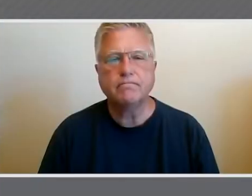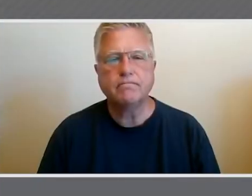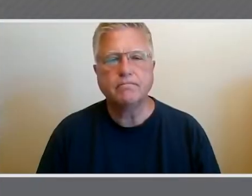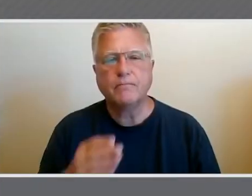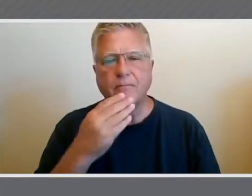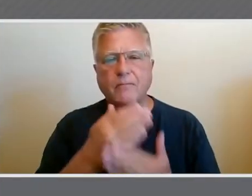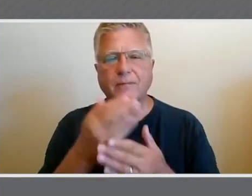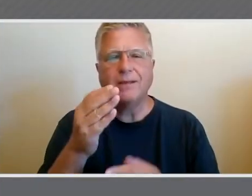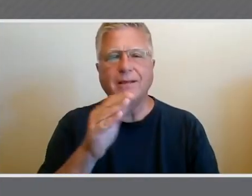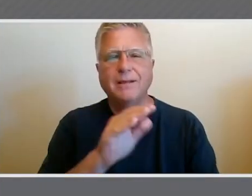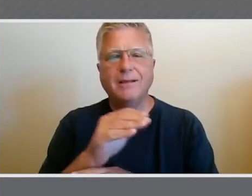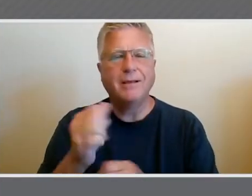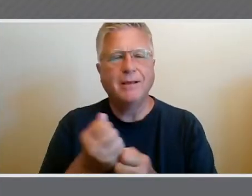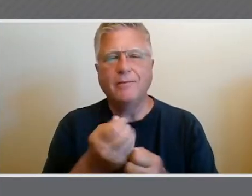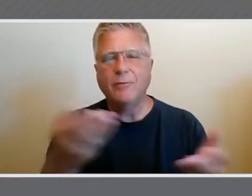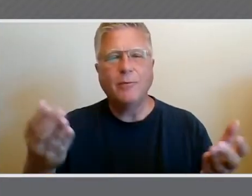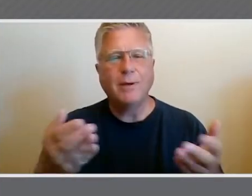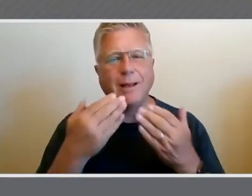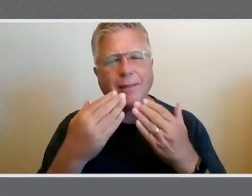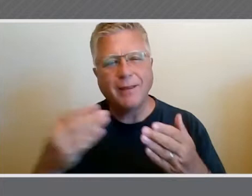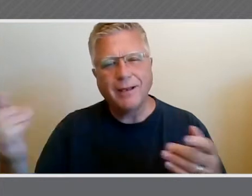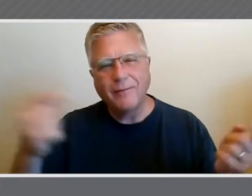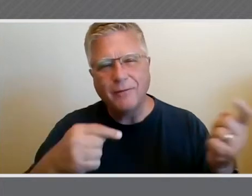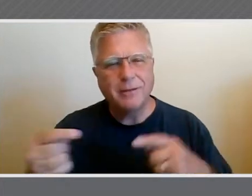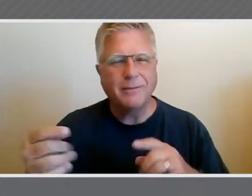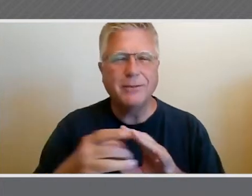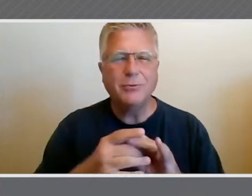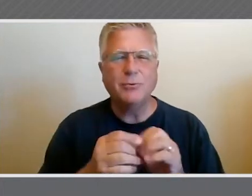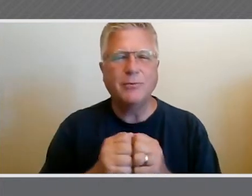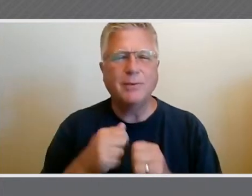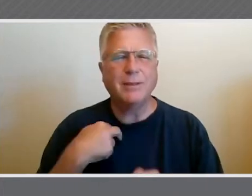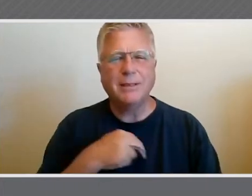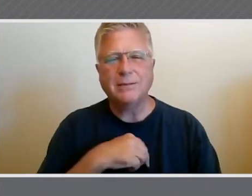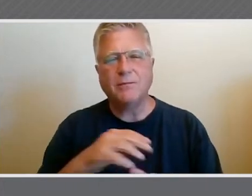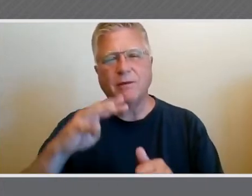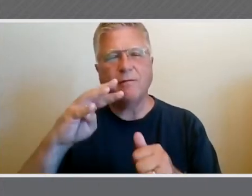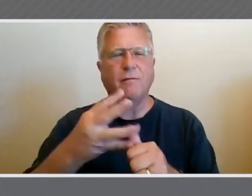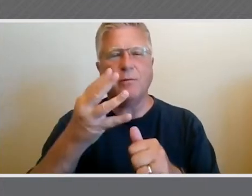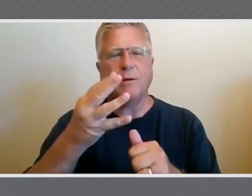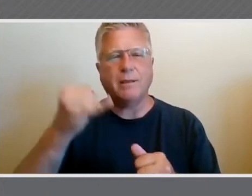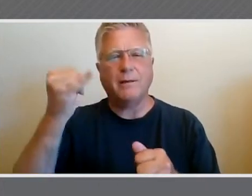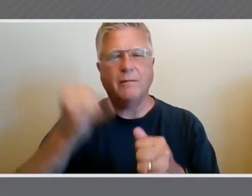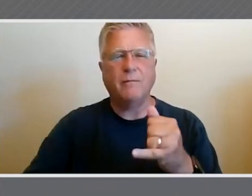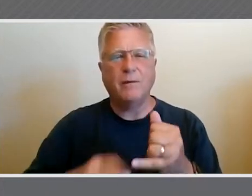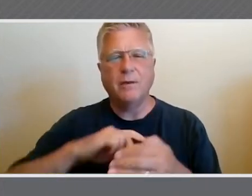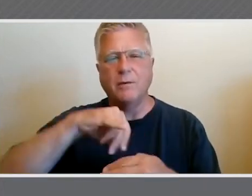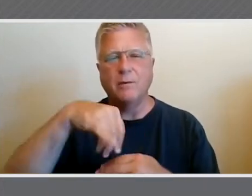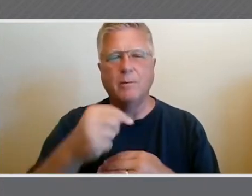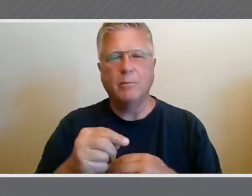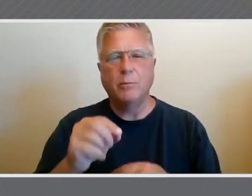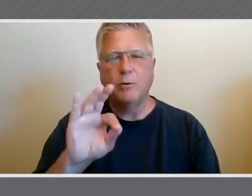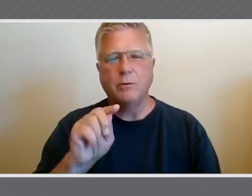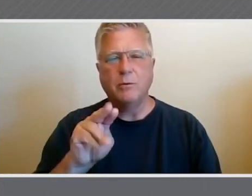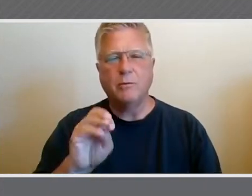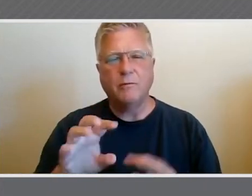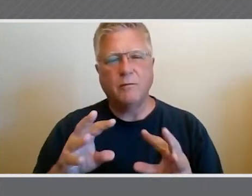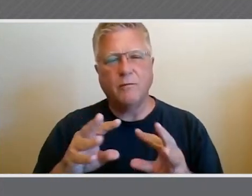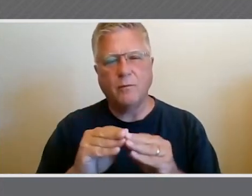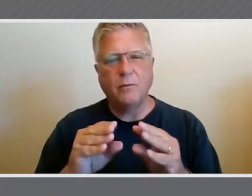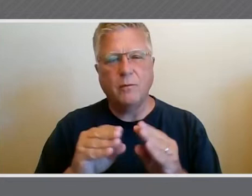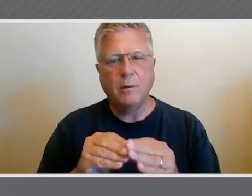Good evening, everyone, and thank you for joining us tonight for our fourth and final budget forum for the 2022